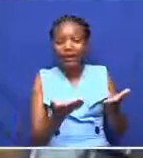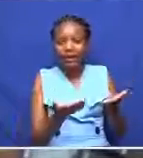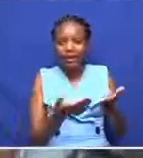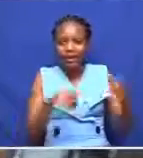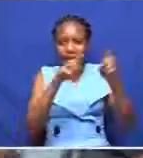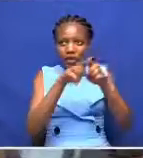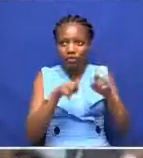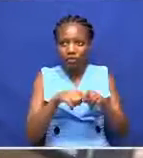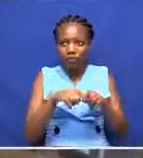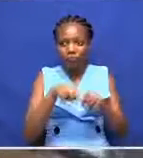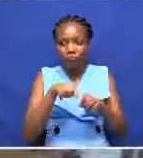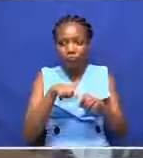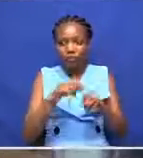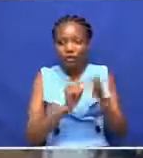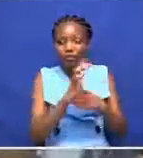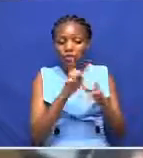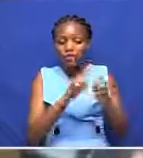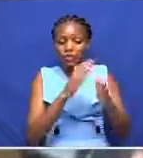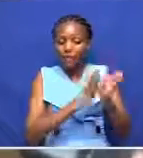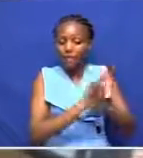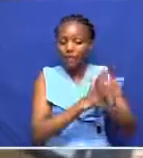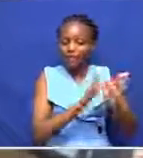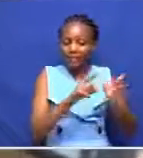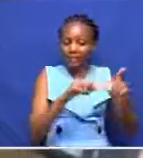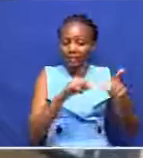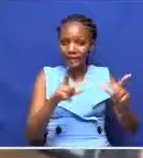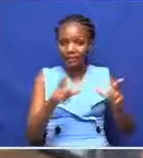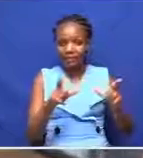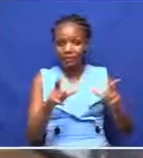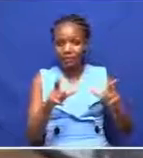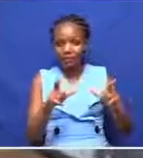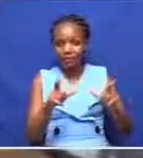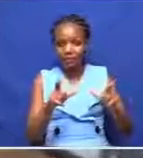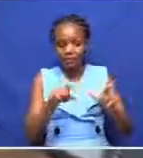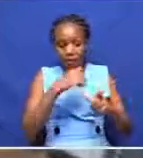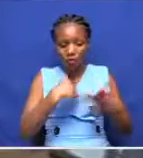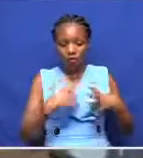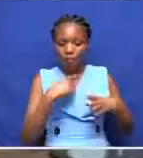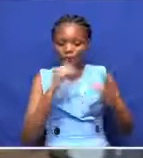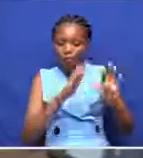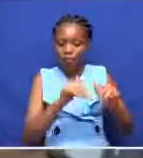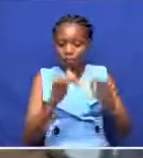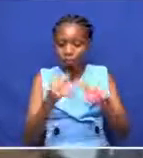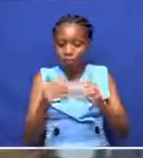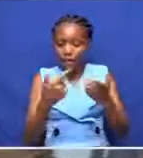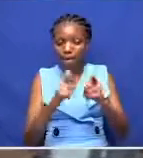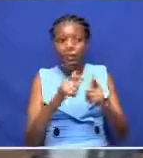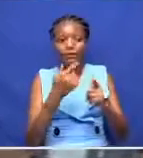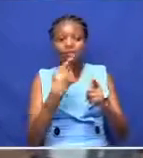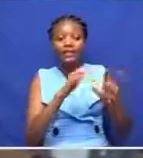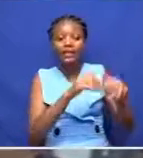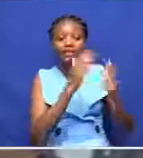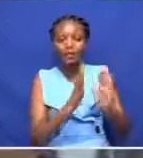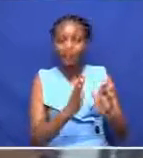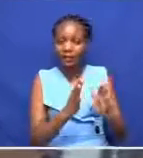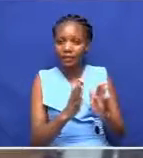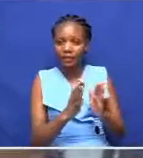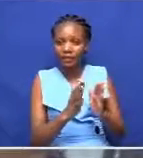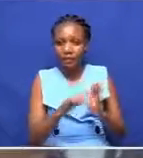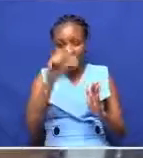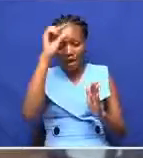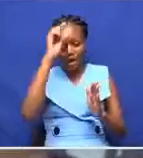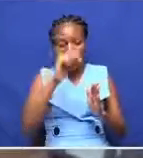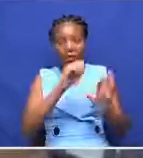About the cultivation, this land is just, they were cultivated on the operational land. We have communicated to them that now the government